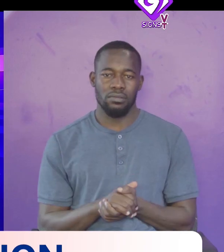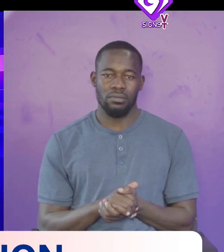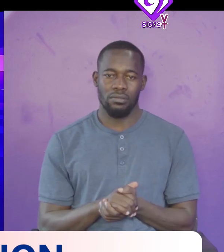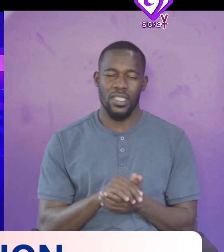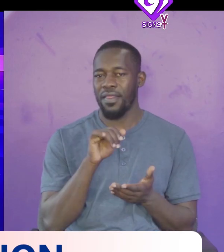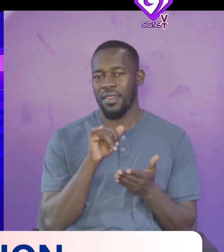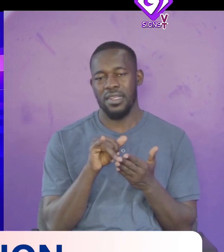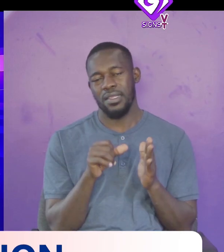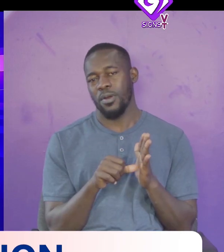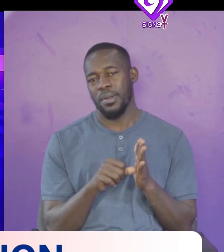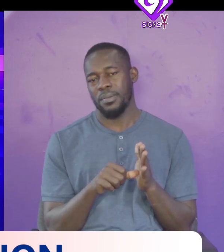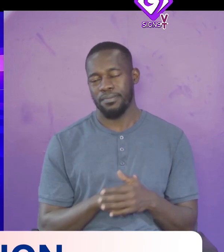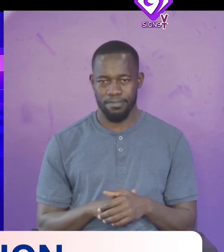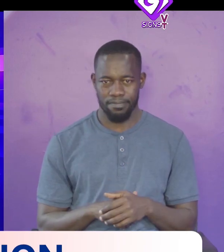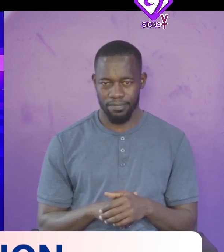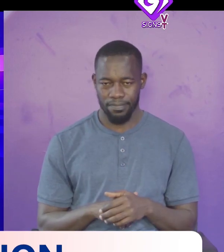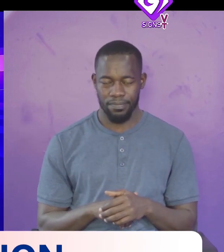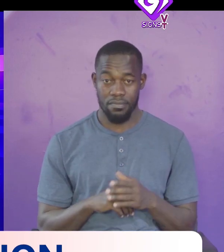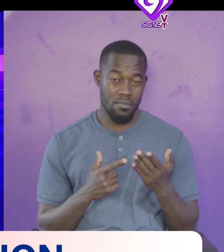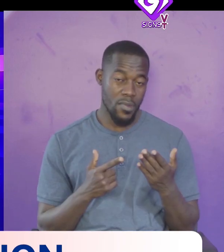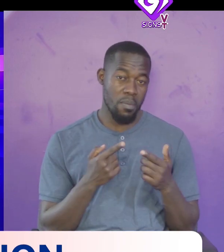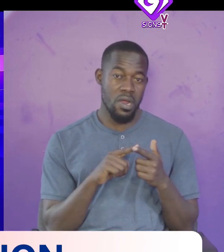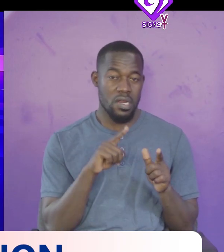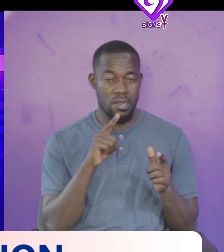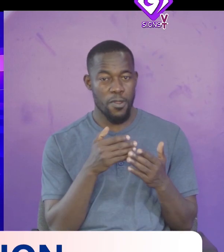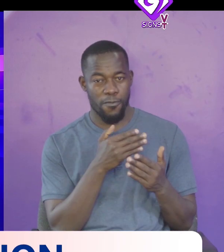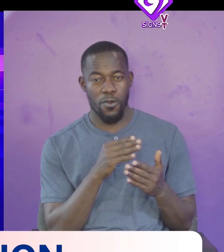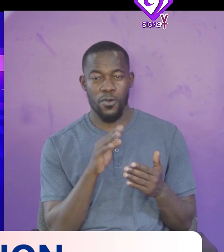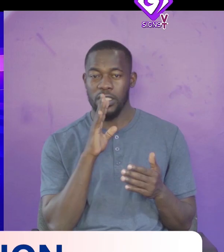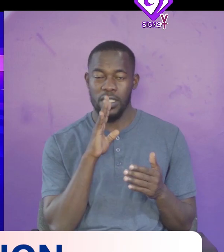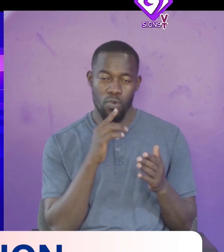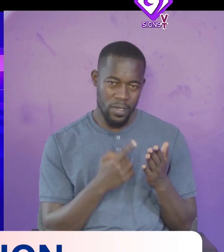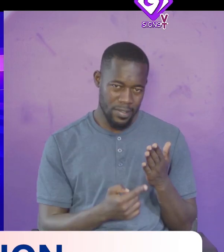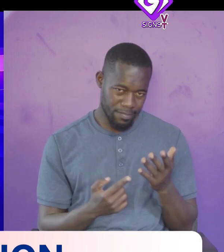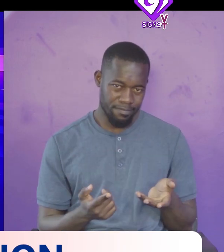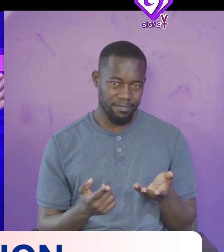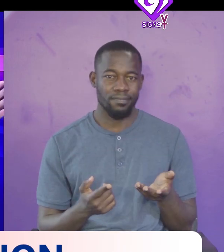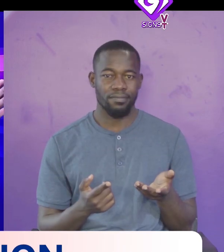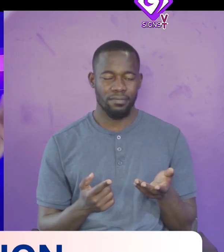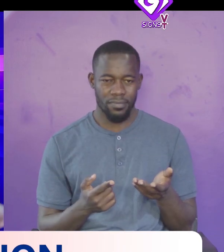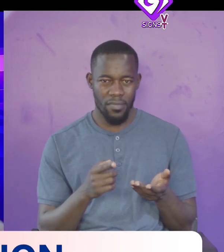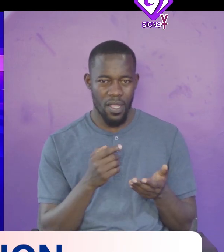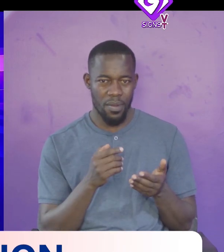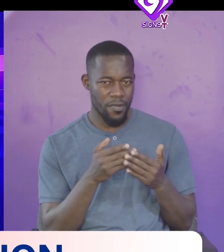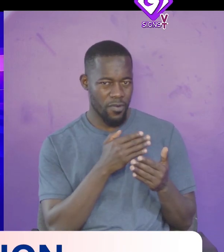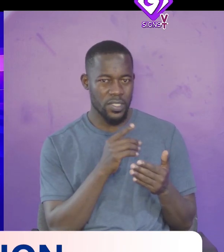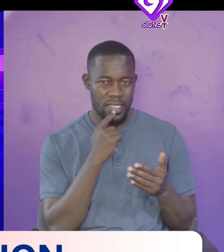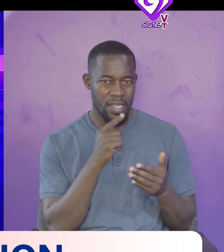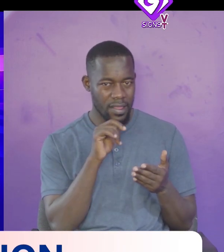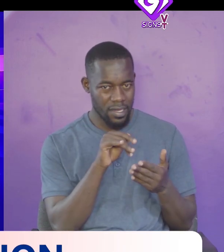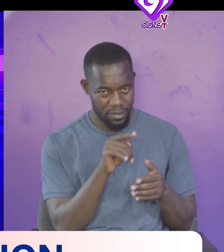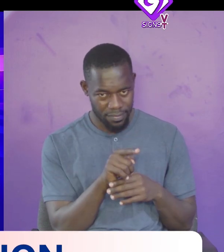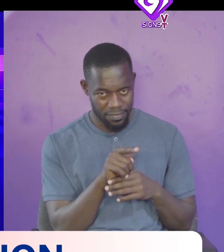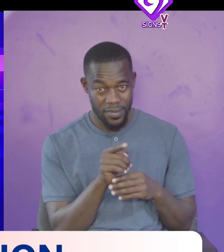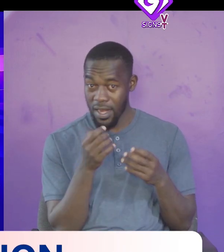what brought a problem. So when we were saying these things, they realized that we are going to our visit to Uganda. So